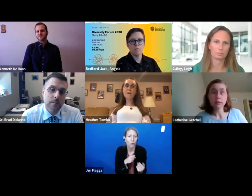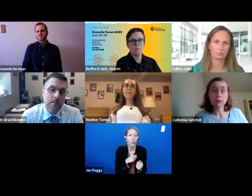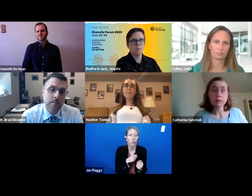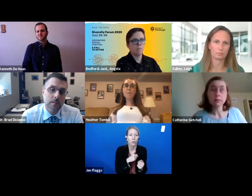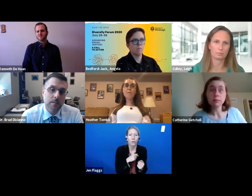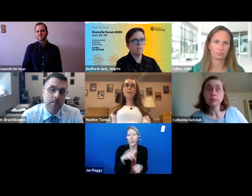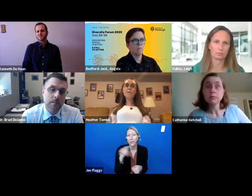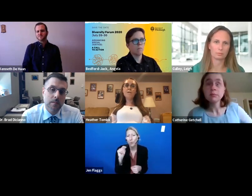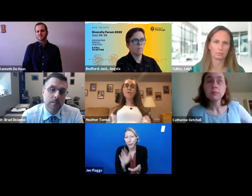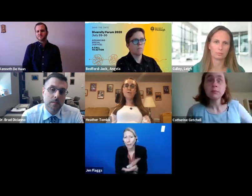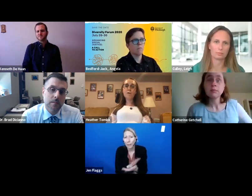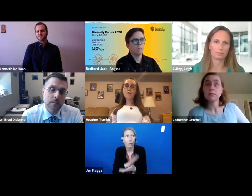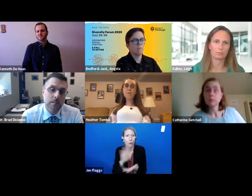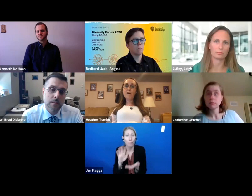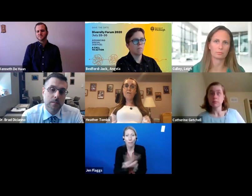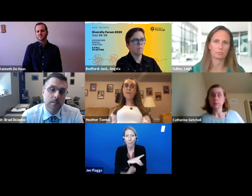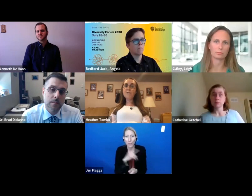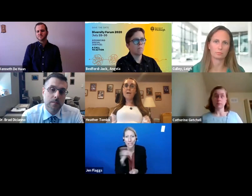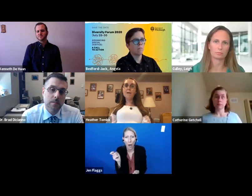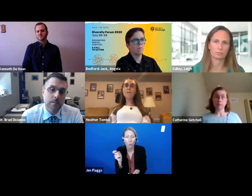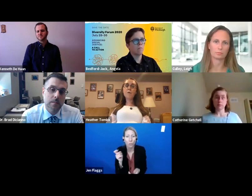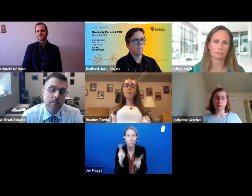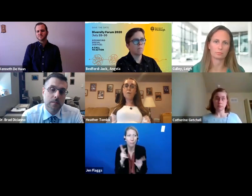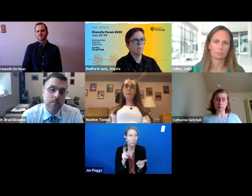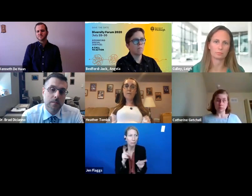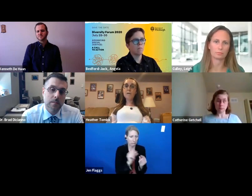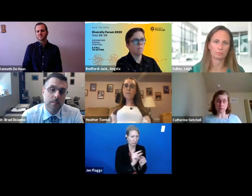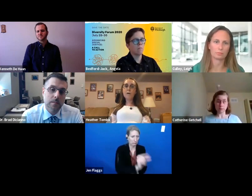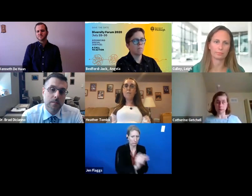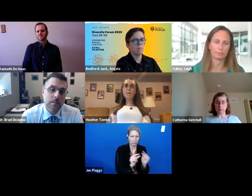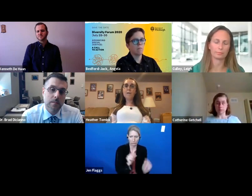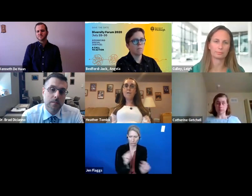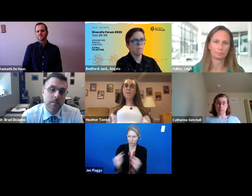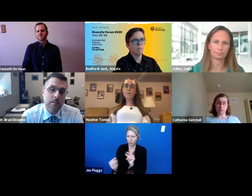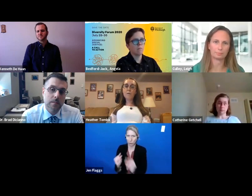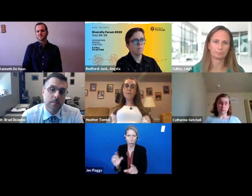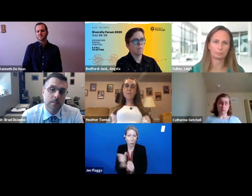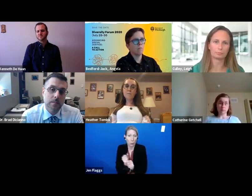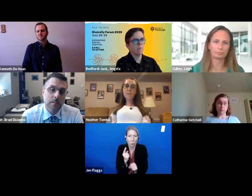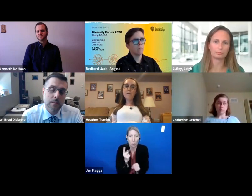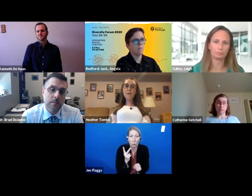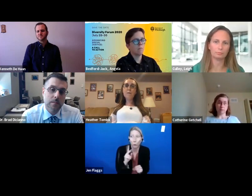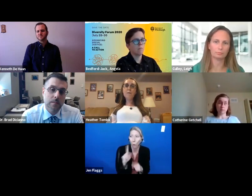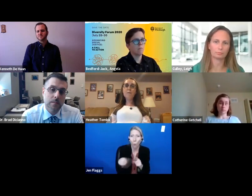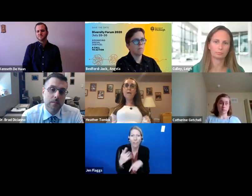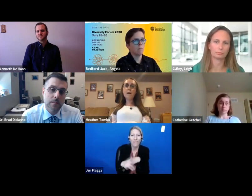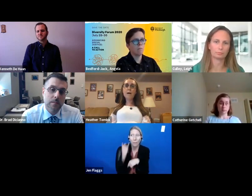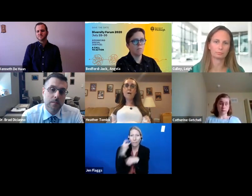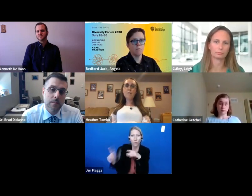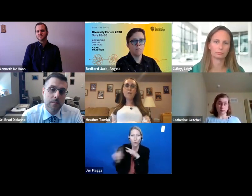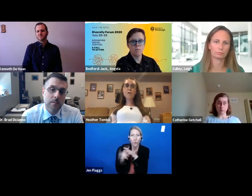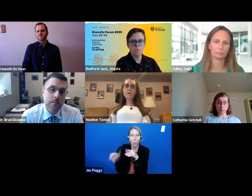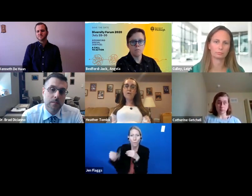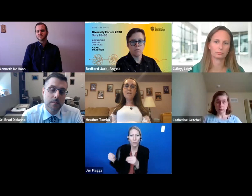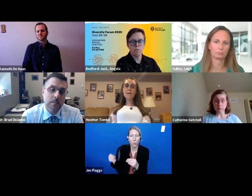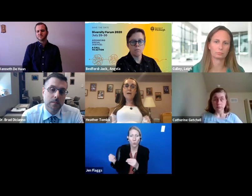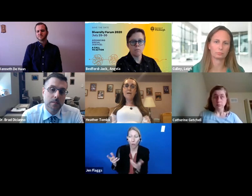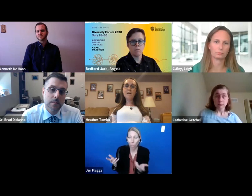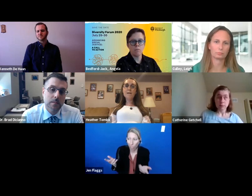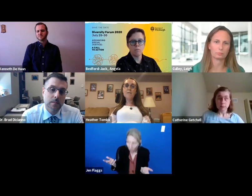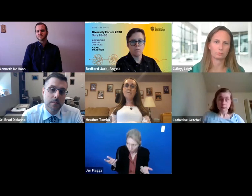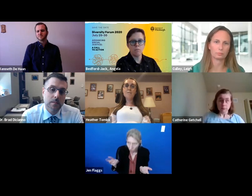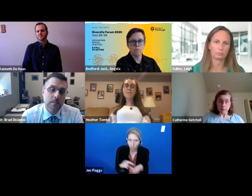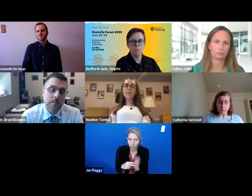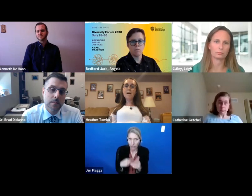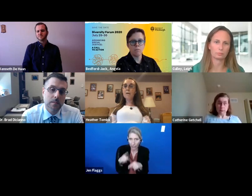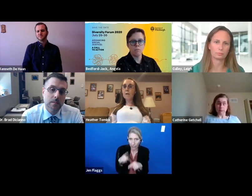towels that were being so rationed and were only available in stores, that meant that we couldn't get